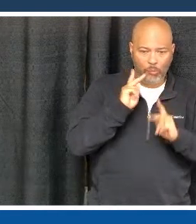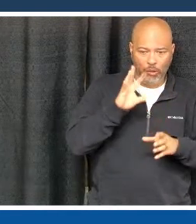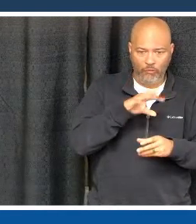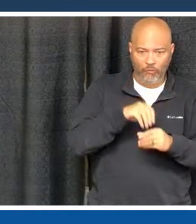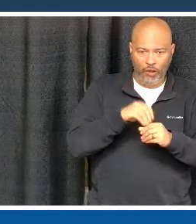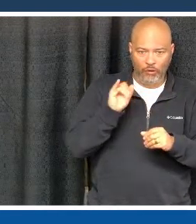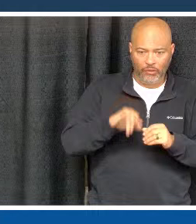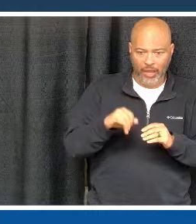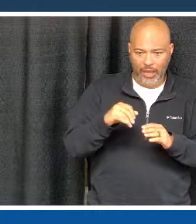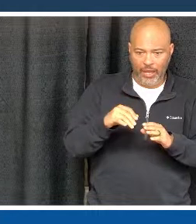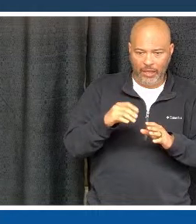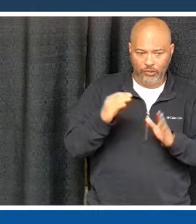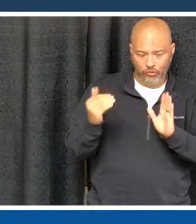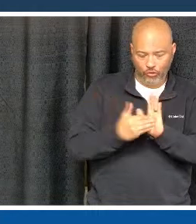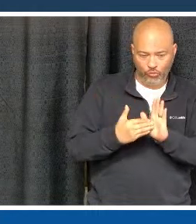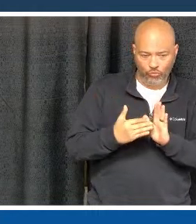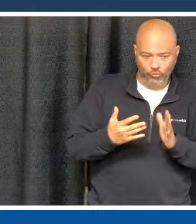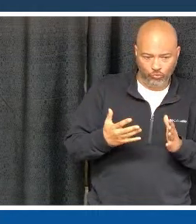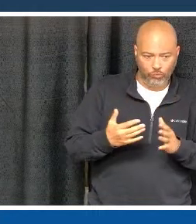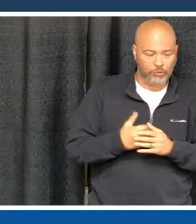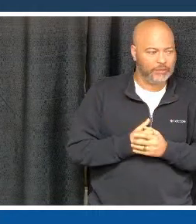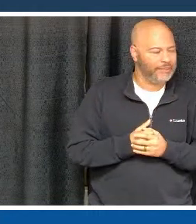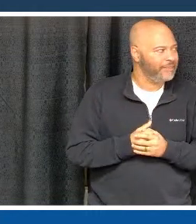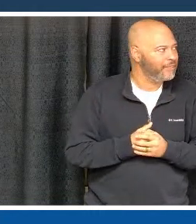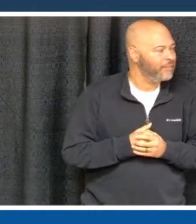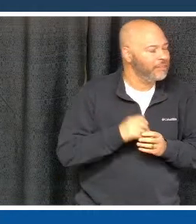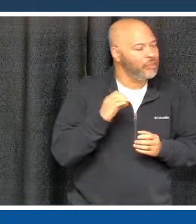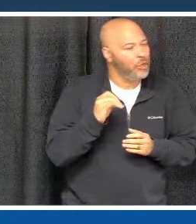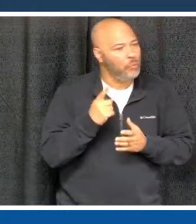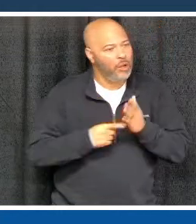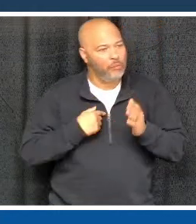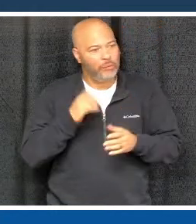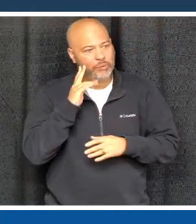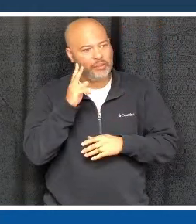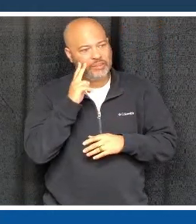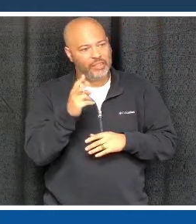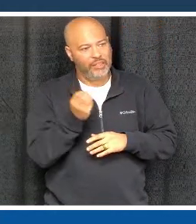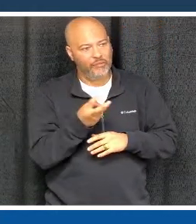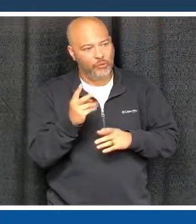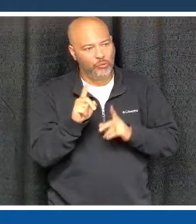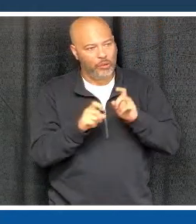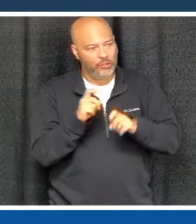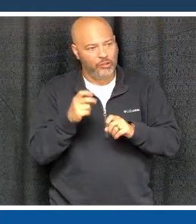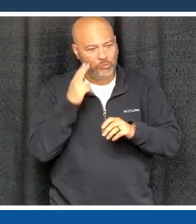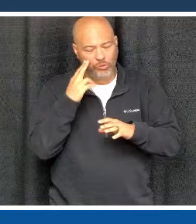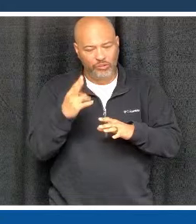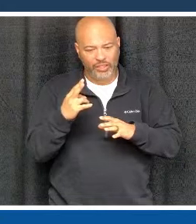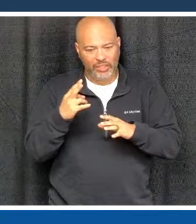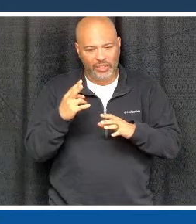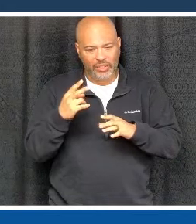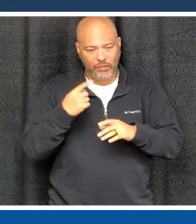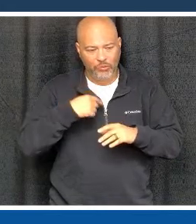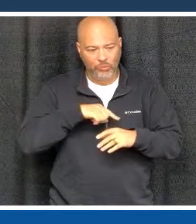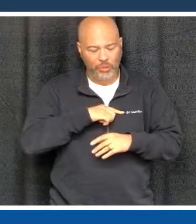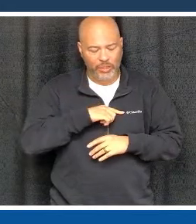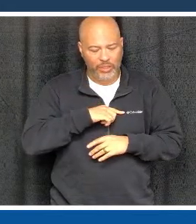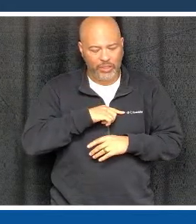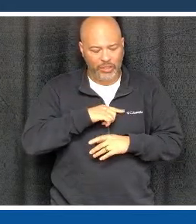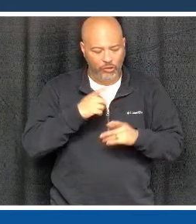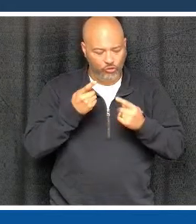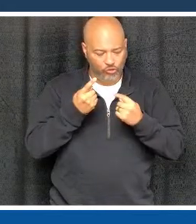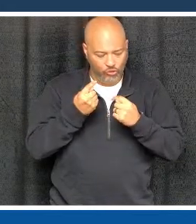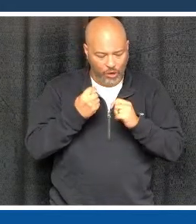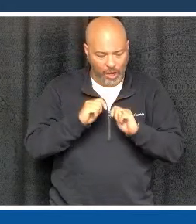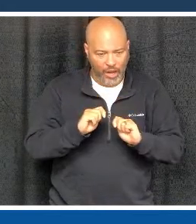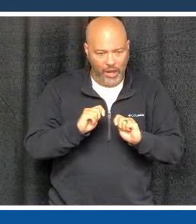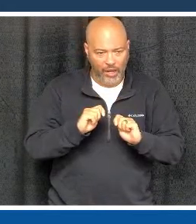that litigation? So what we're going to see here with a couple of these questions is a trend where we are trying